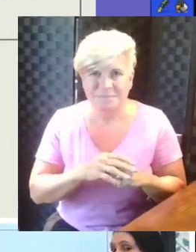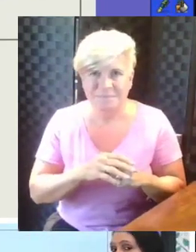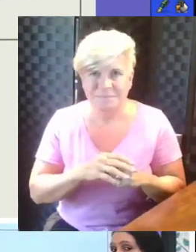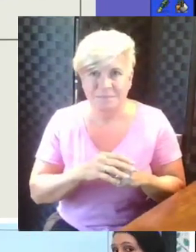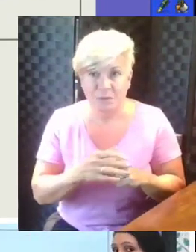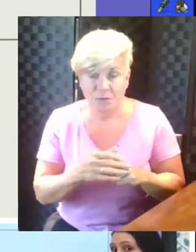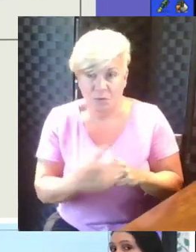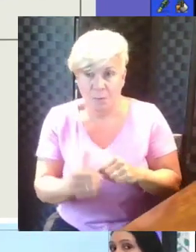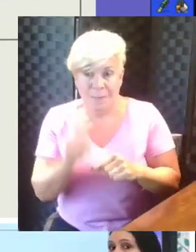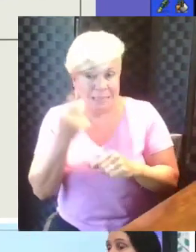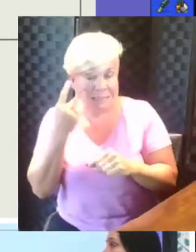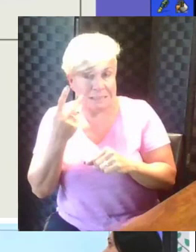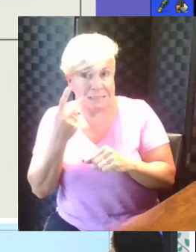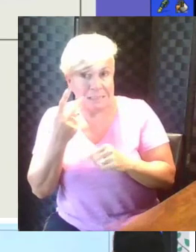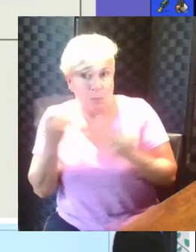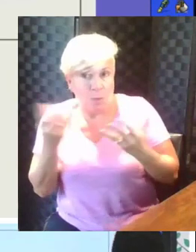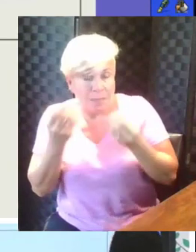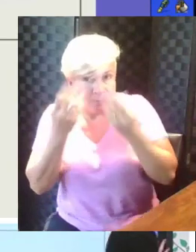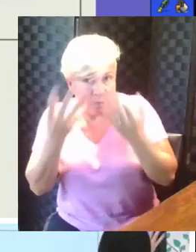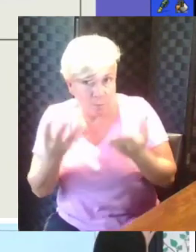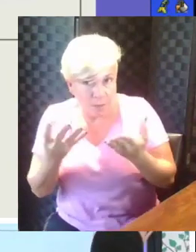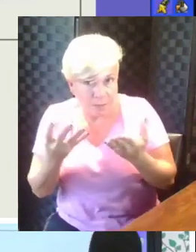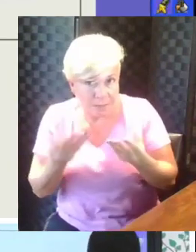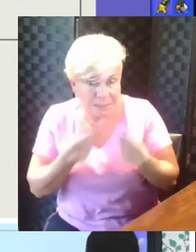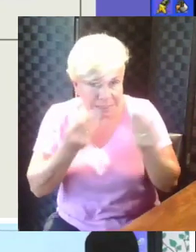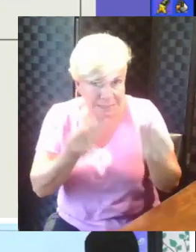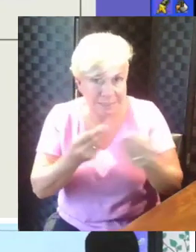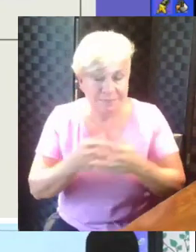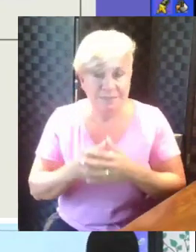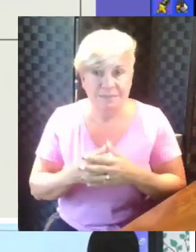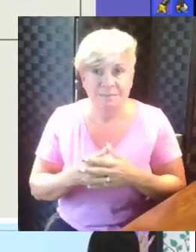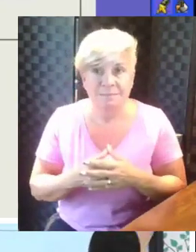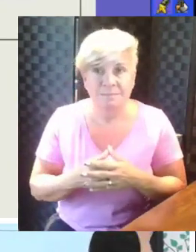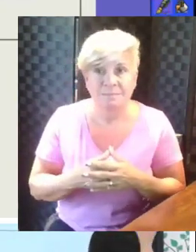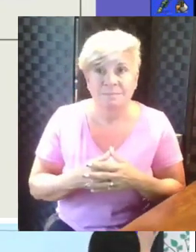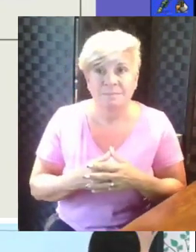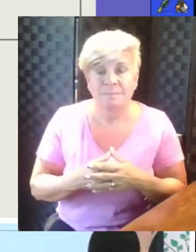Go back and see what information it gives us.